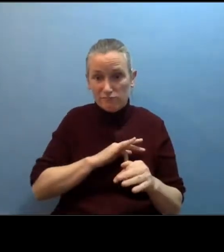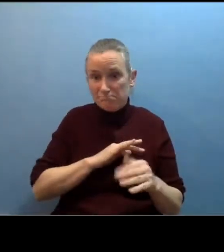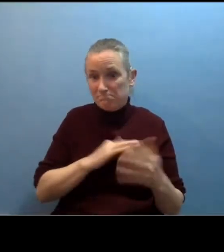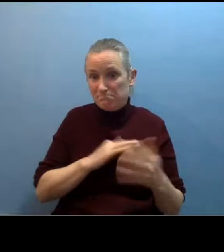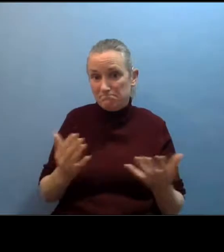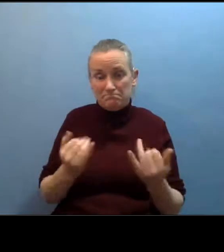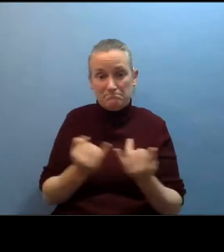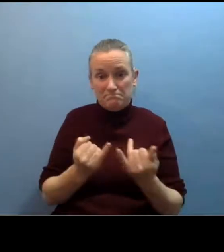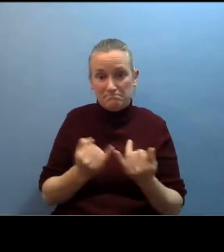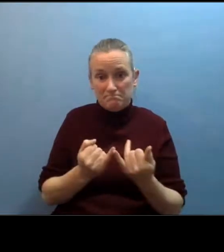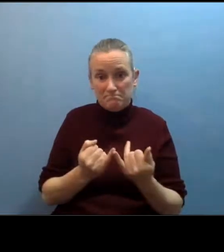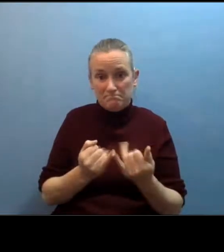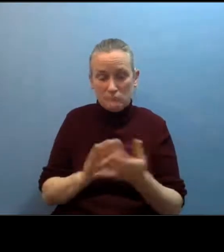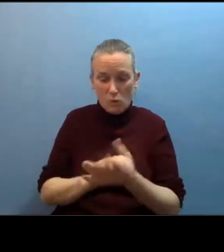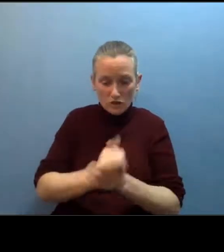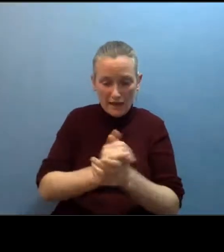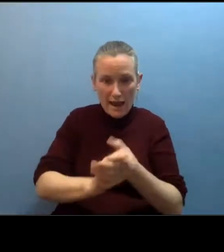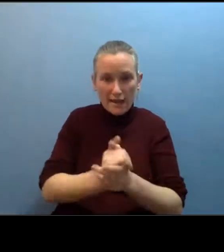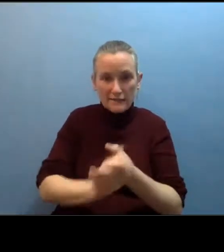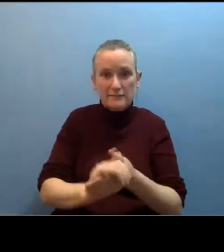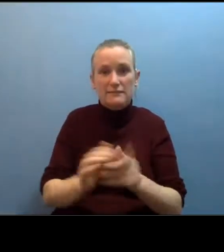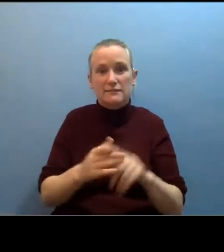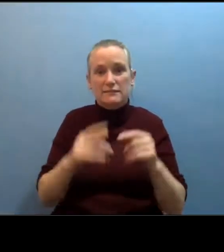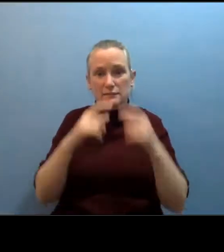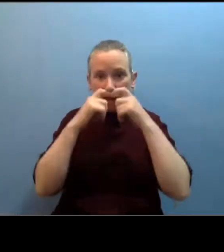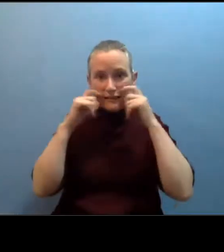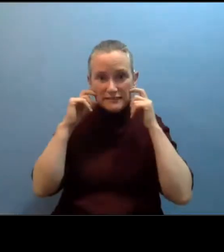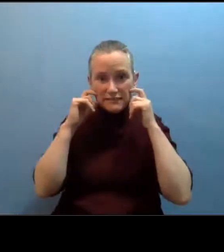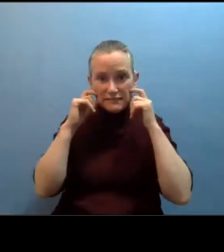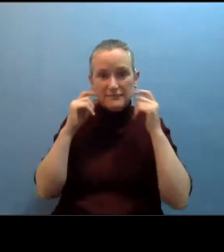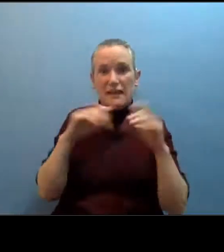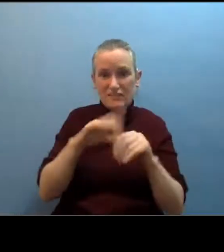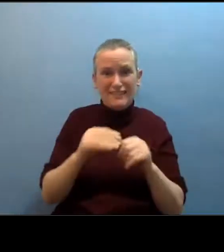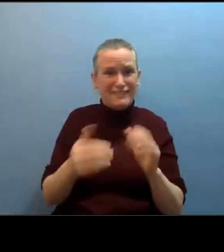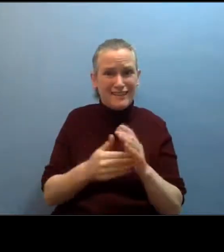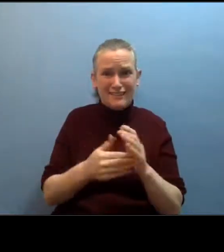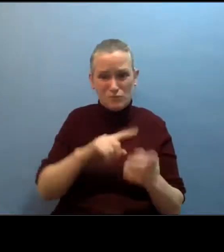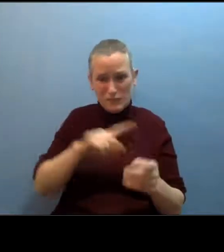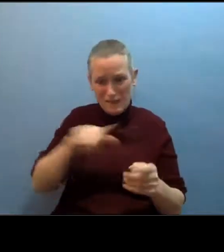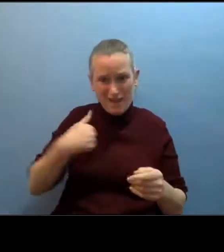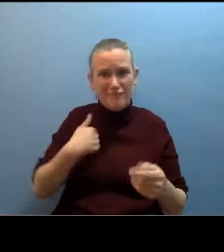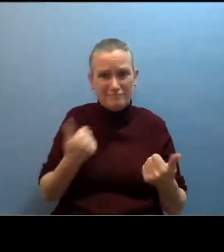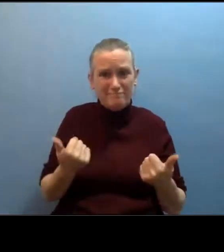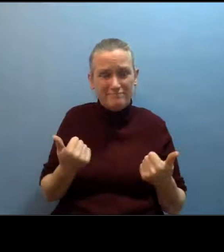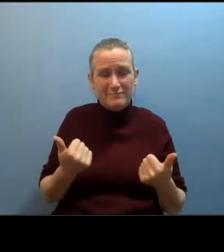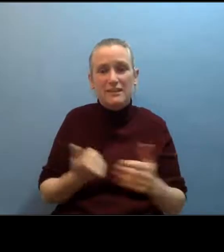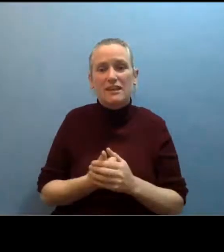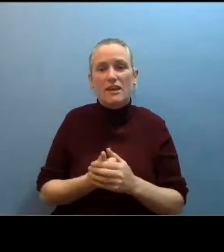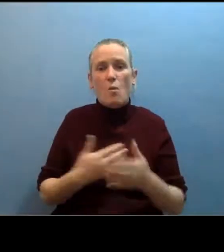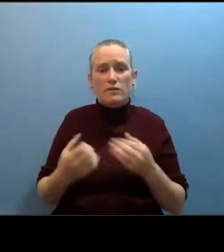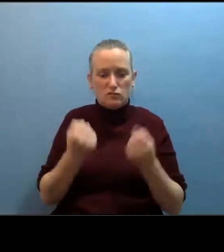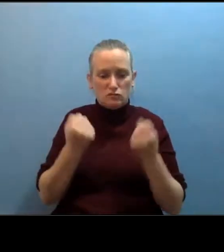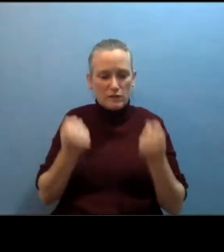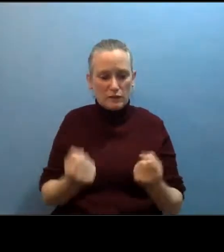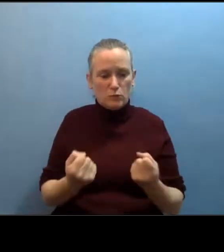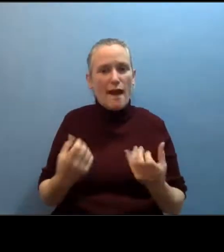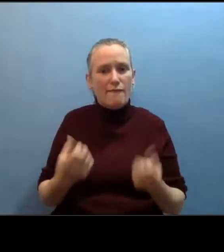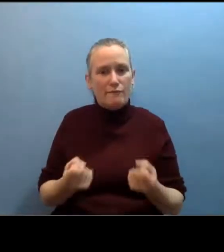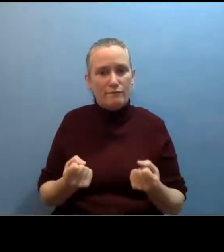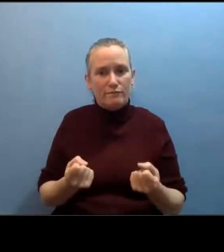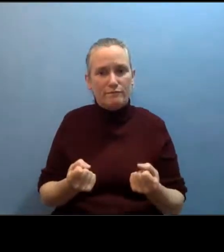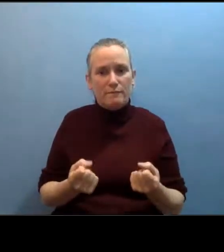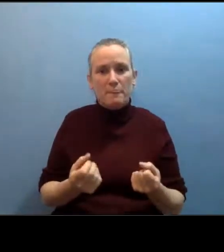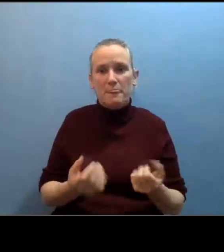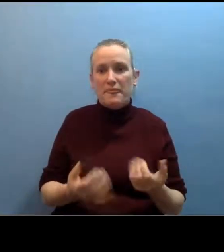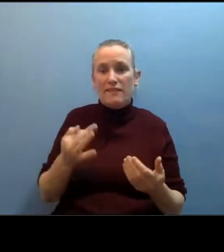the, you know, hand washing, masks, all the rest of it? And yet, yes, we are. What strengths do we have that if, you know,